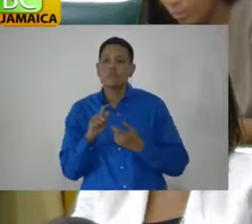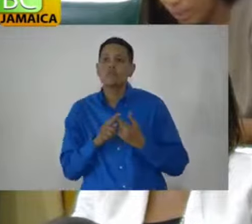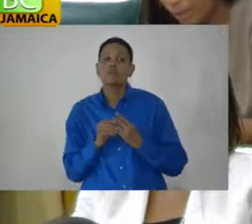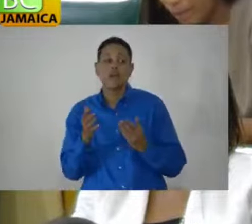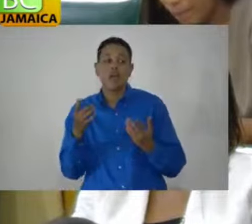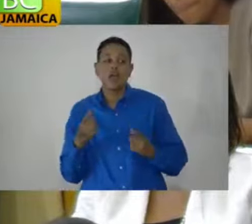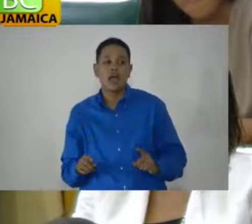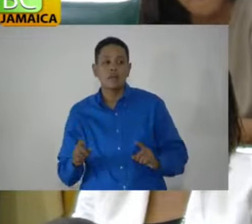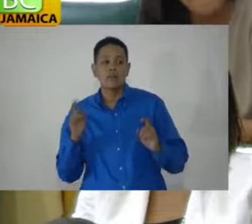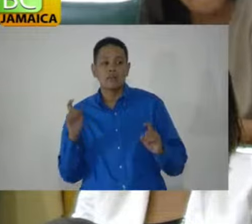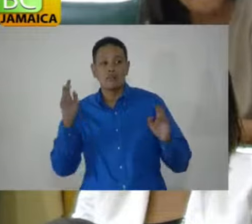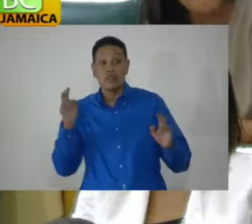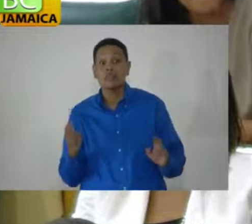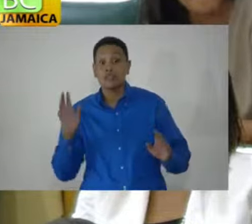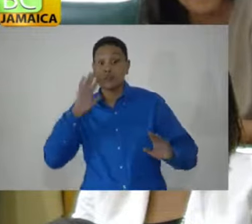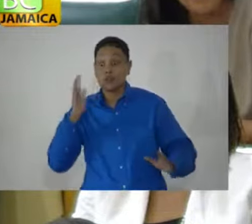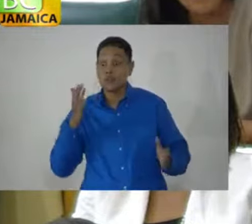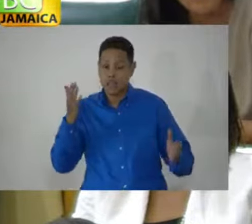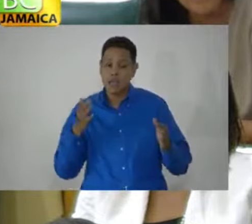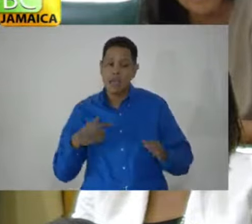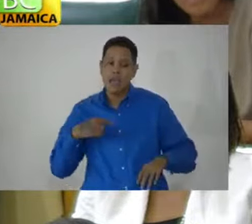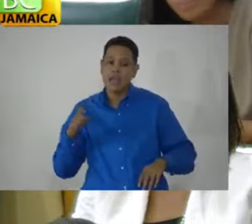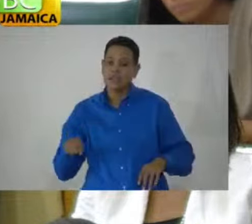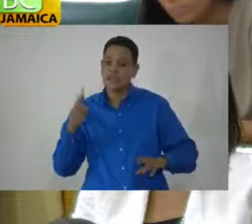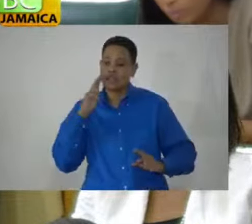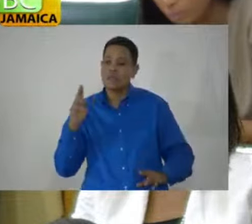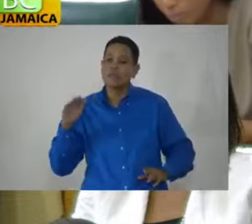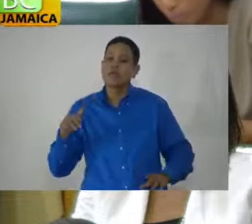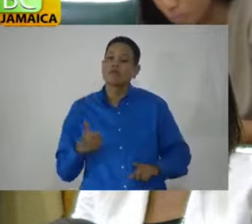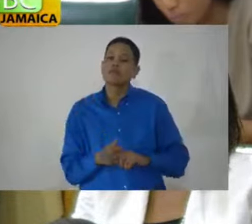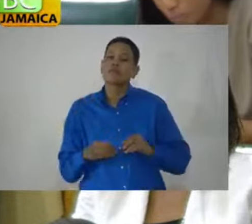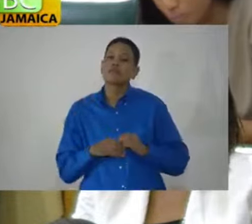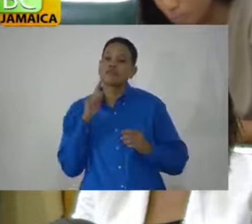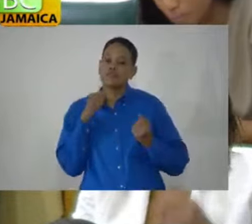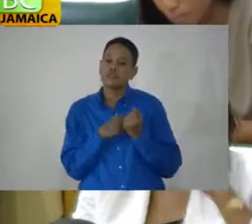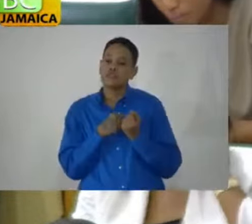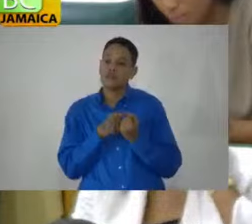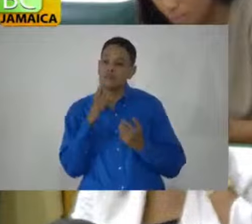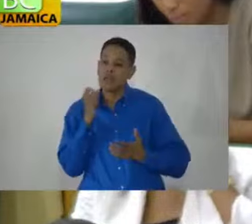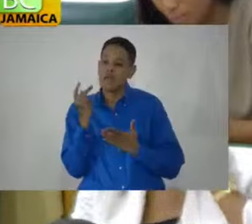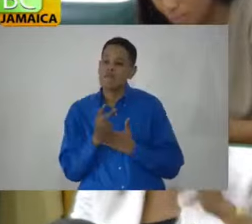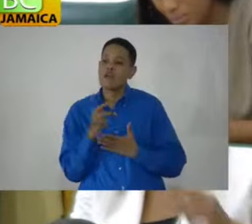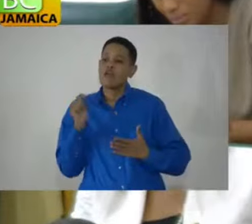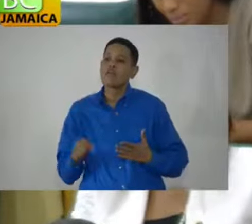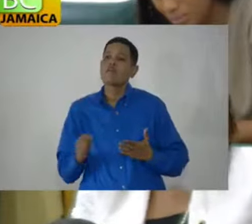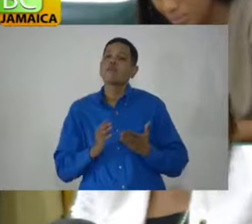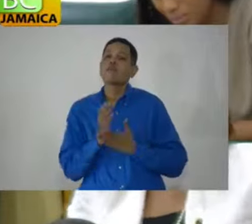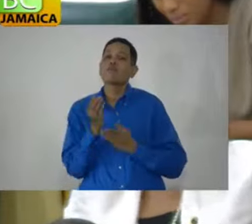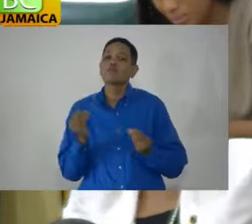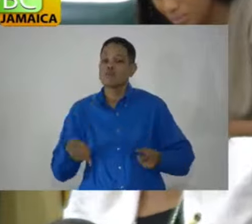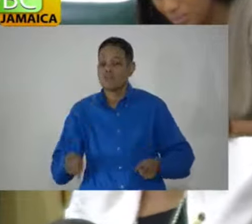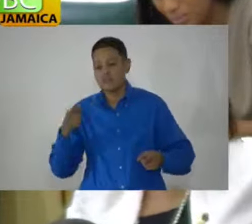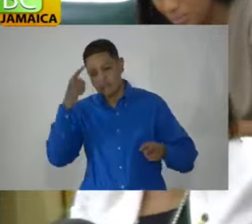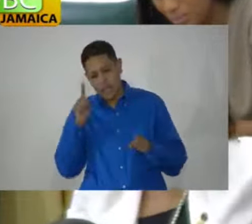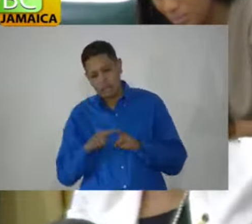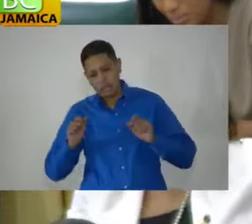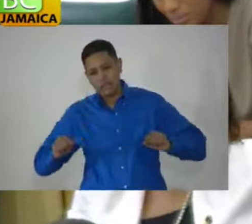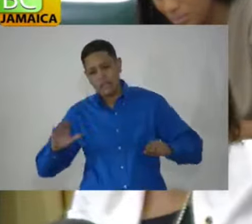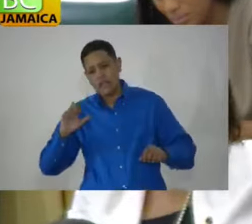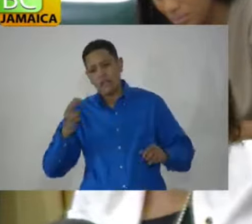such, given the matters highlighted above, I ask this Honourable House for its support in affirming by resolution the conch export